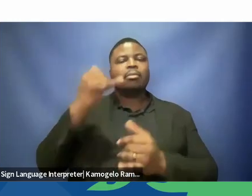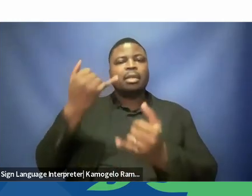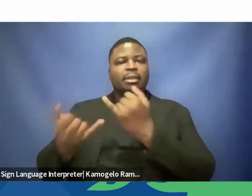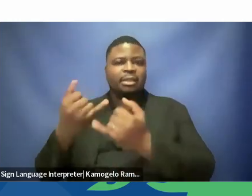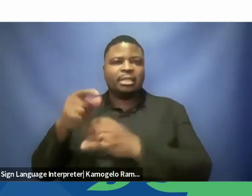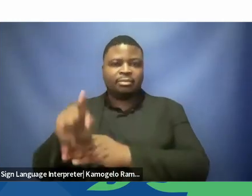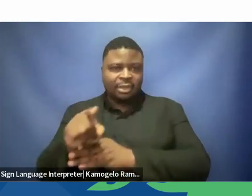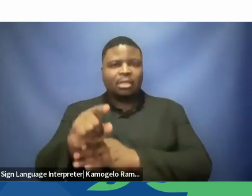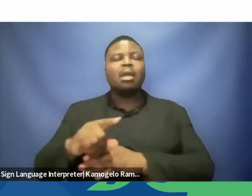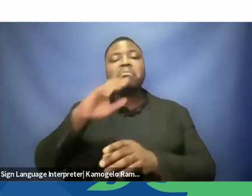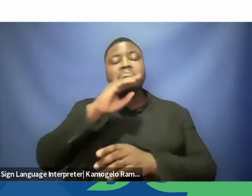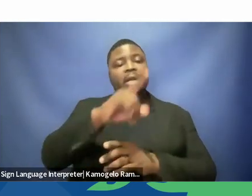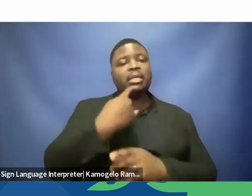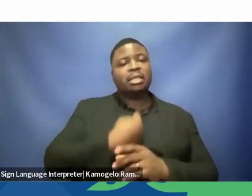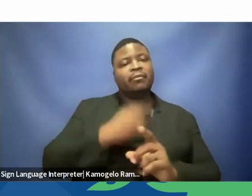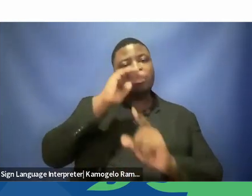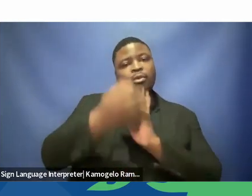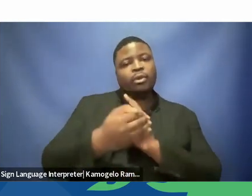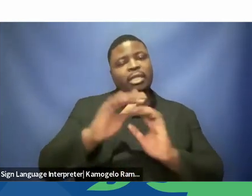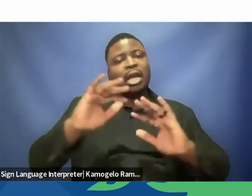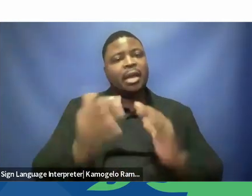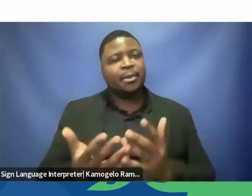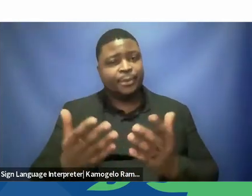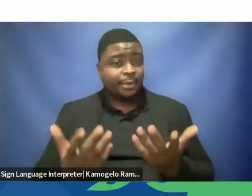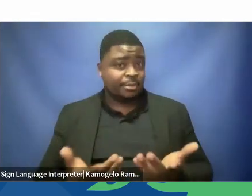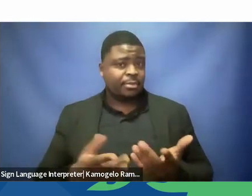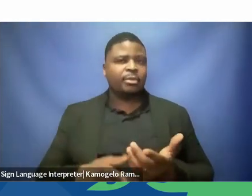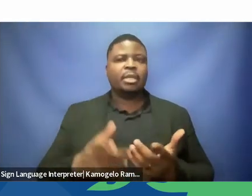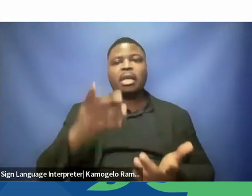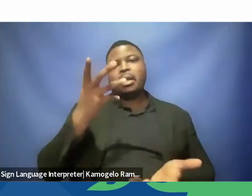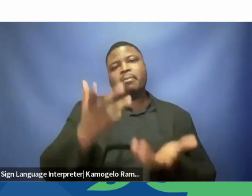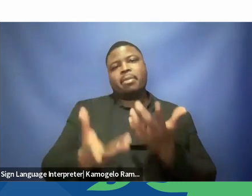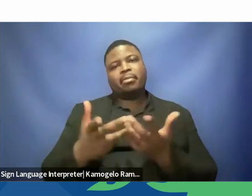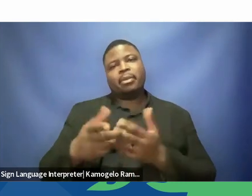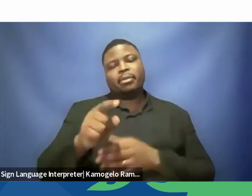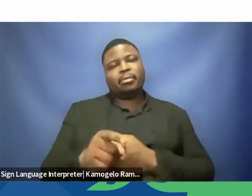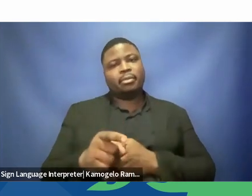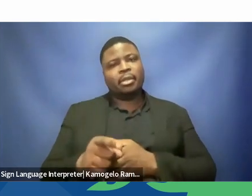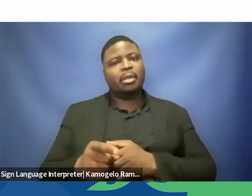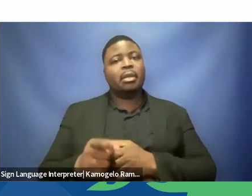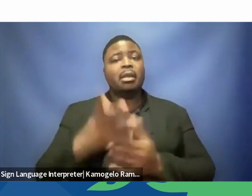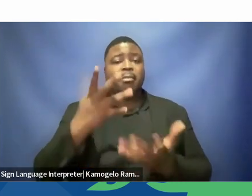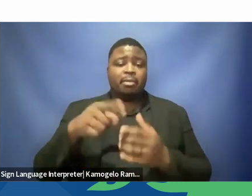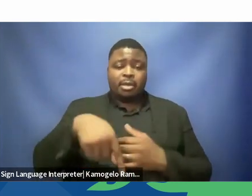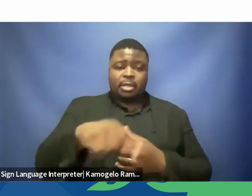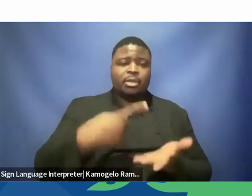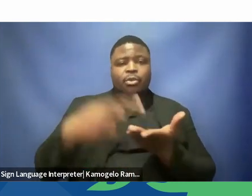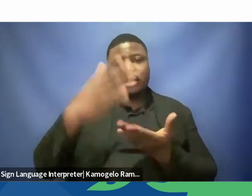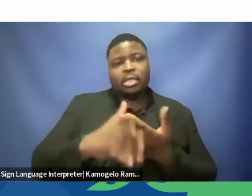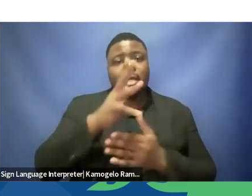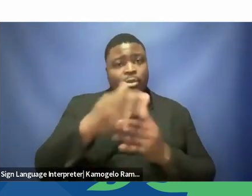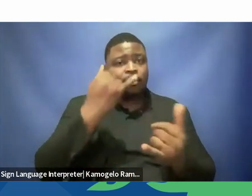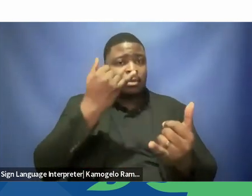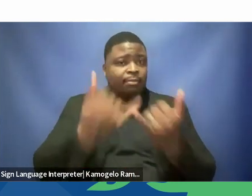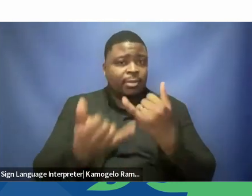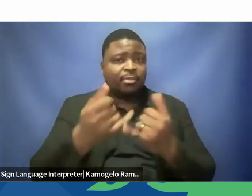ourselves. So let someone, if you are about to have a chemsex encounter this weekend, tell somebody you trust where you are going.